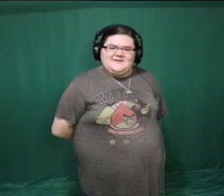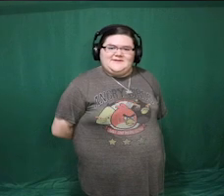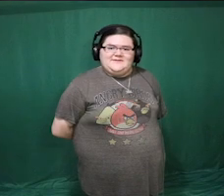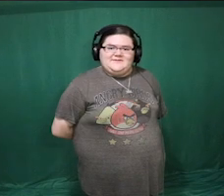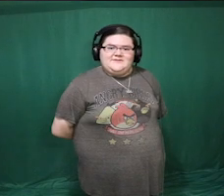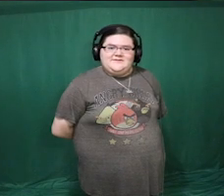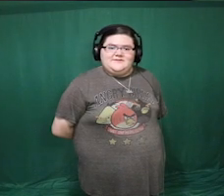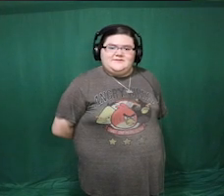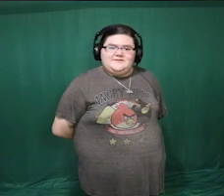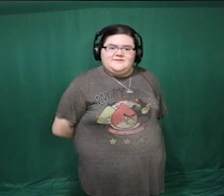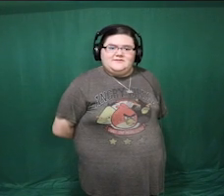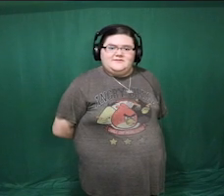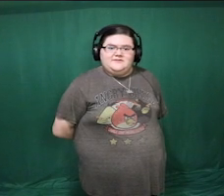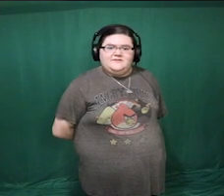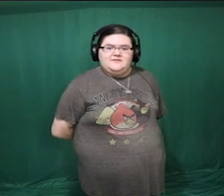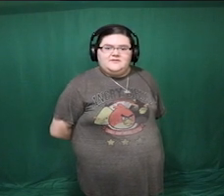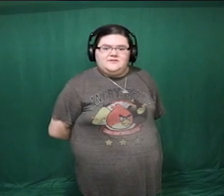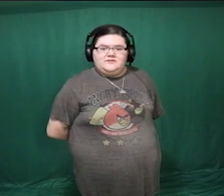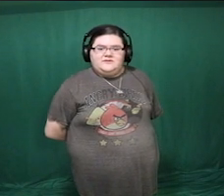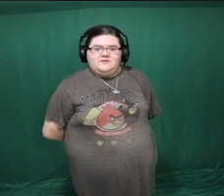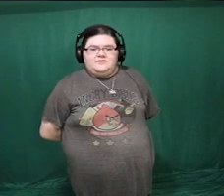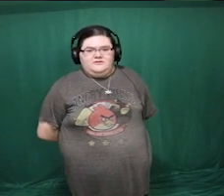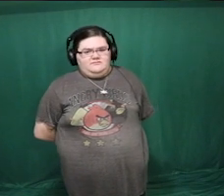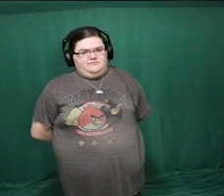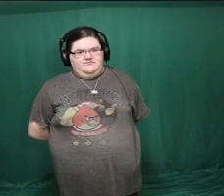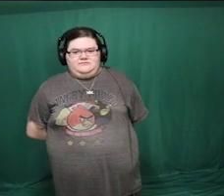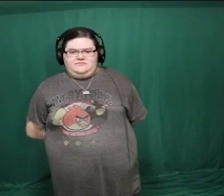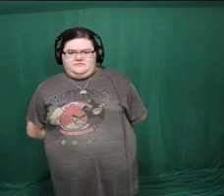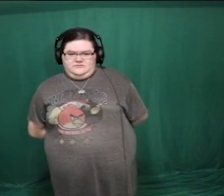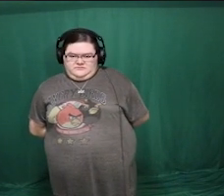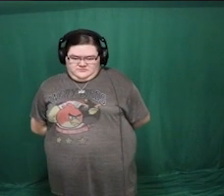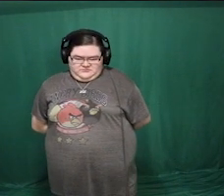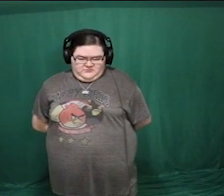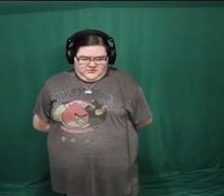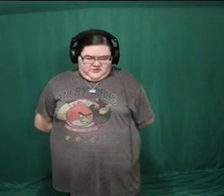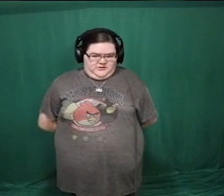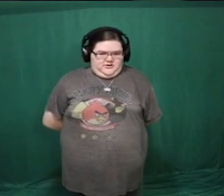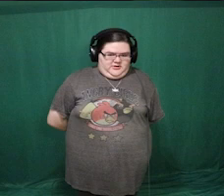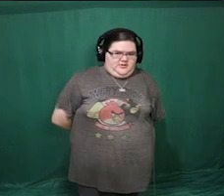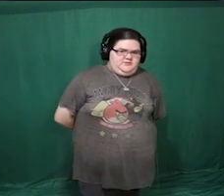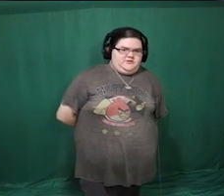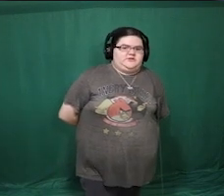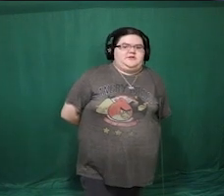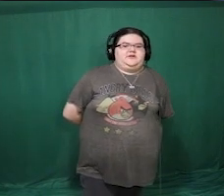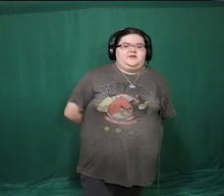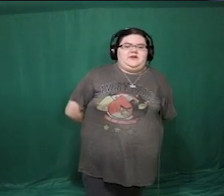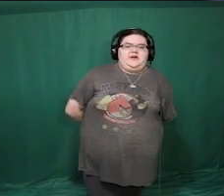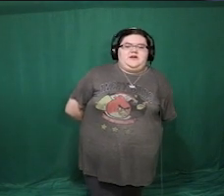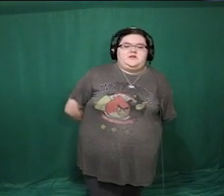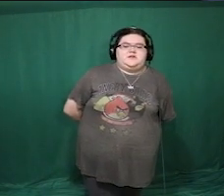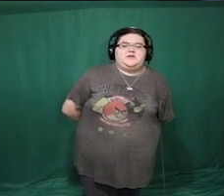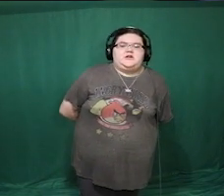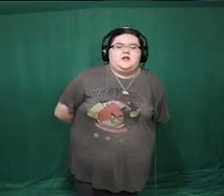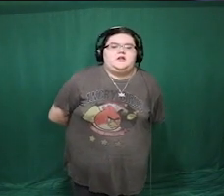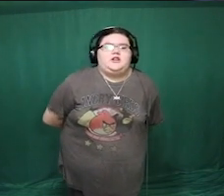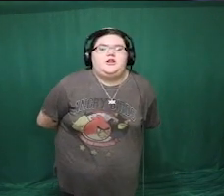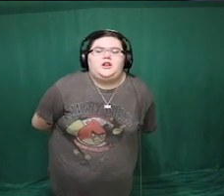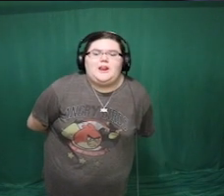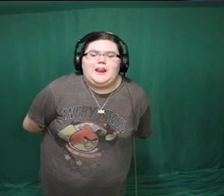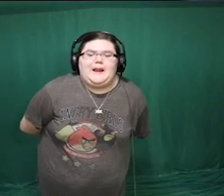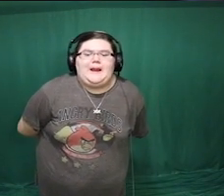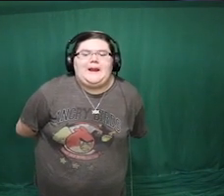Oh my god, what the fuck? I have no fucking idea. I'm just gonna guess